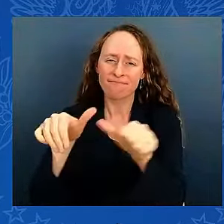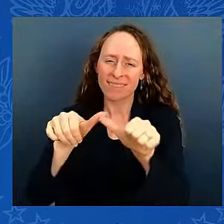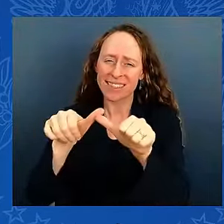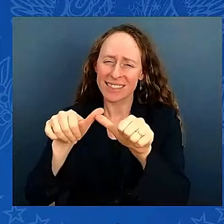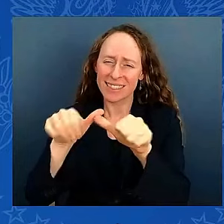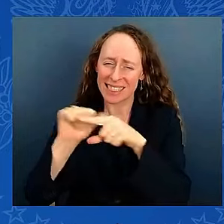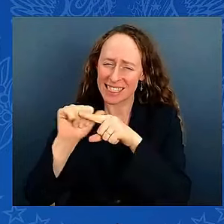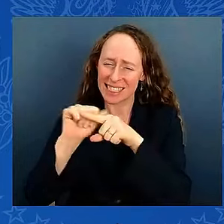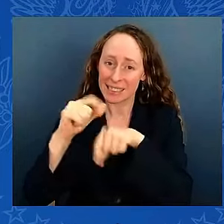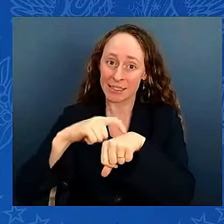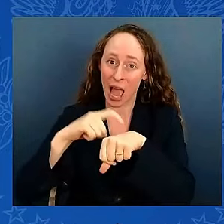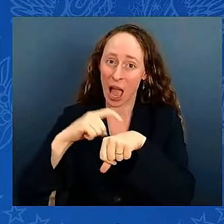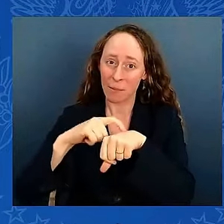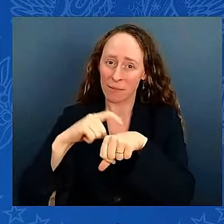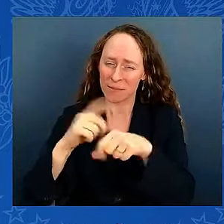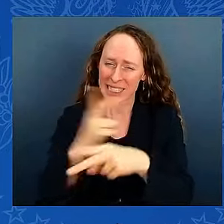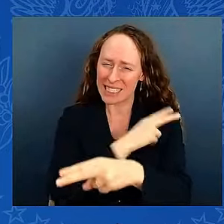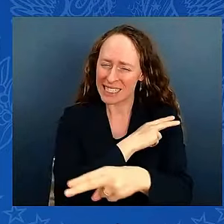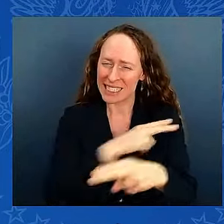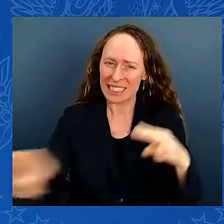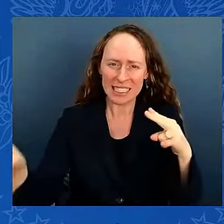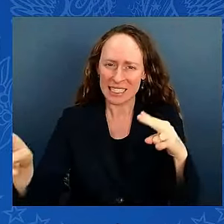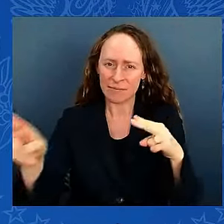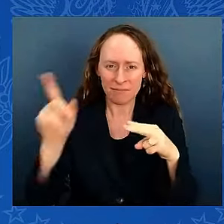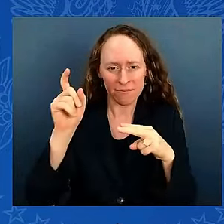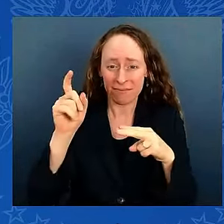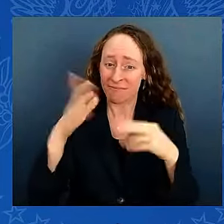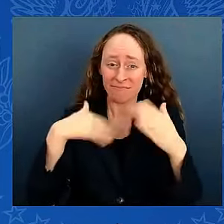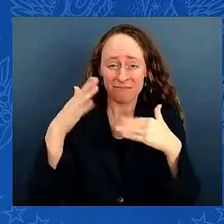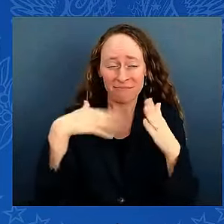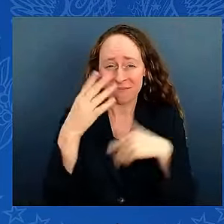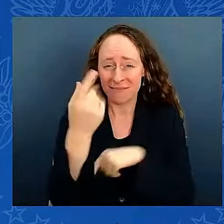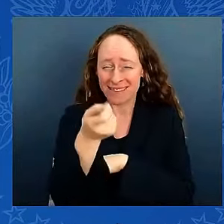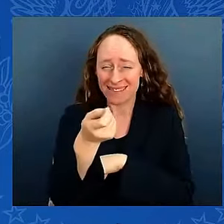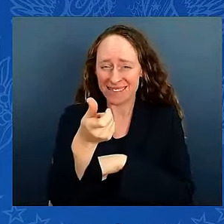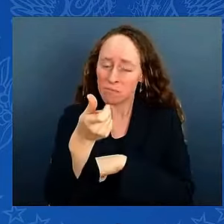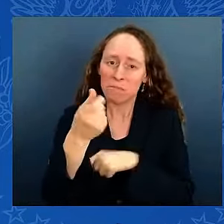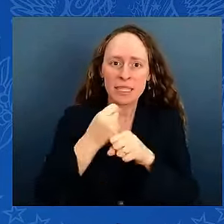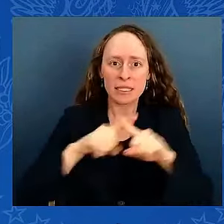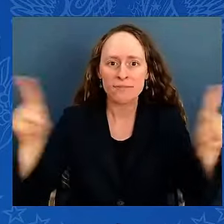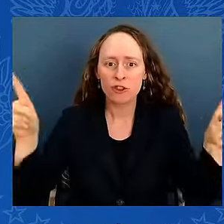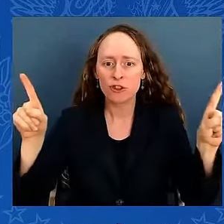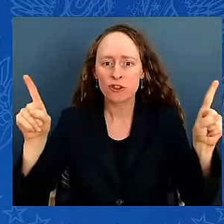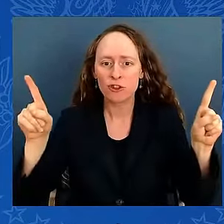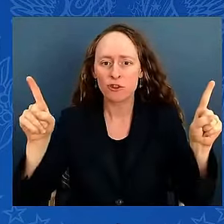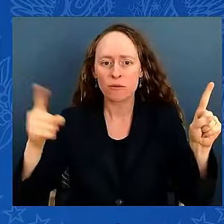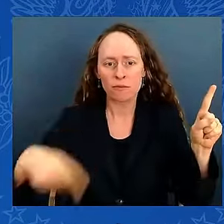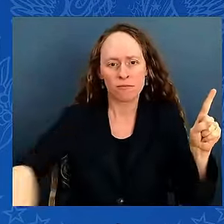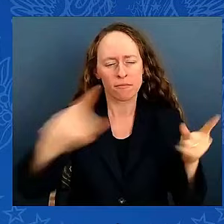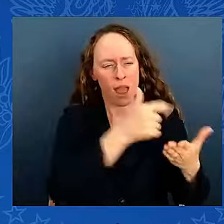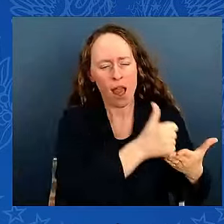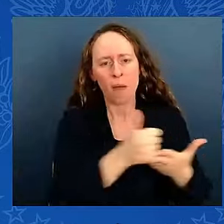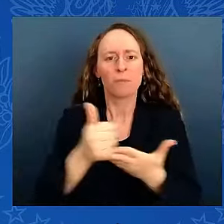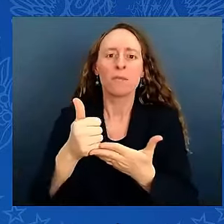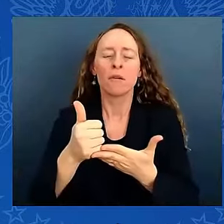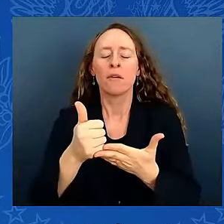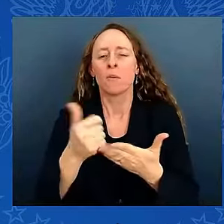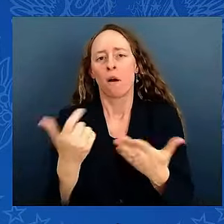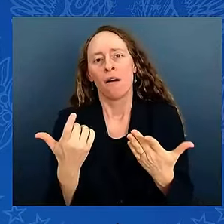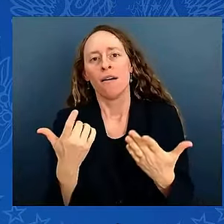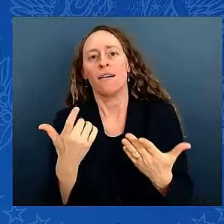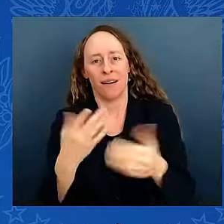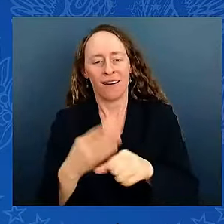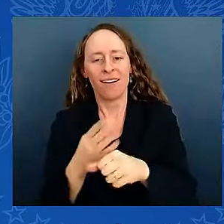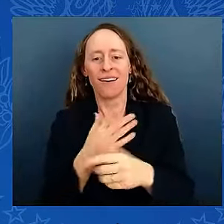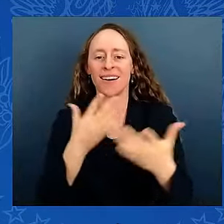differences made by the contributions others have made. And we want to thank all those who have supported our Paralympians and our Olympic athletes